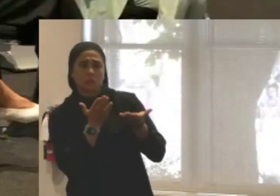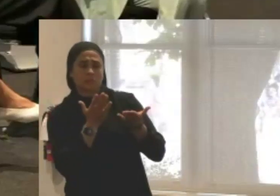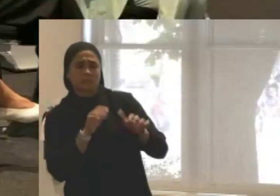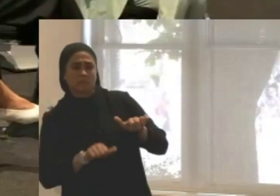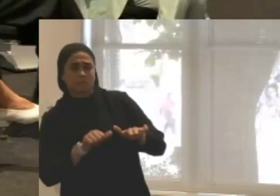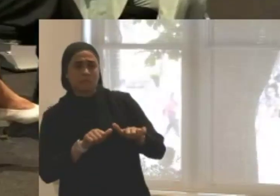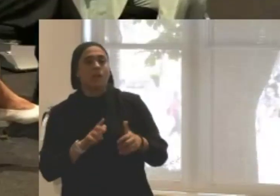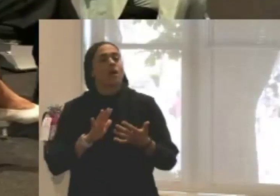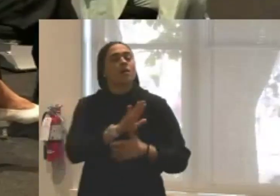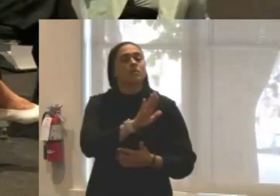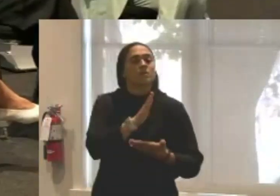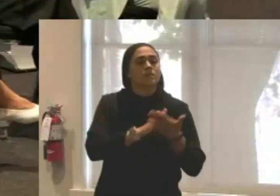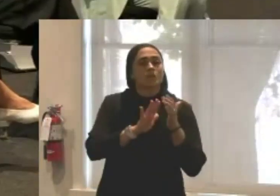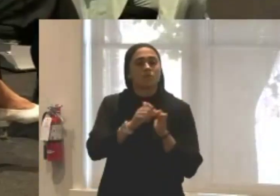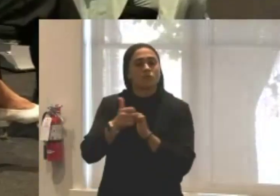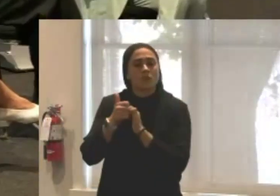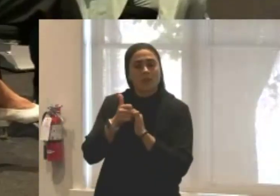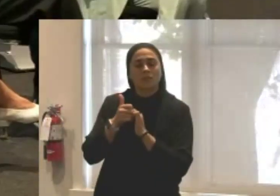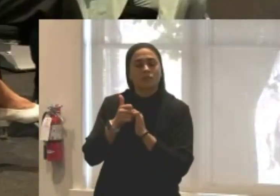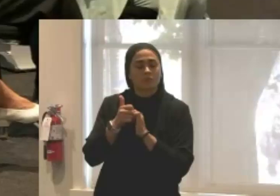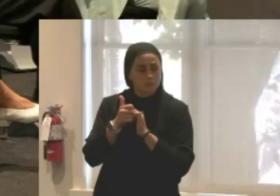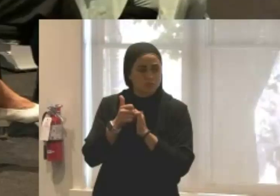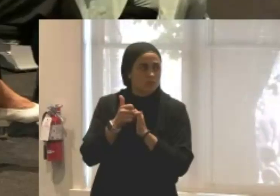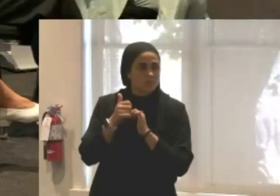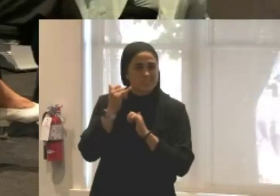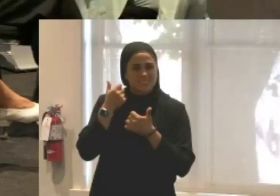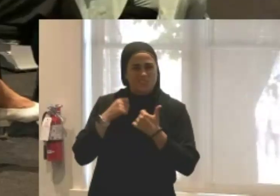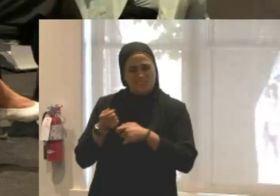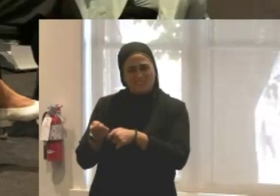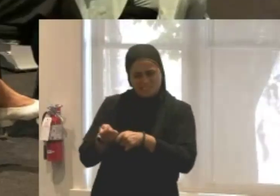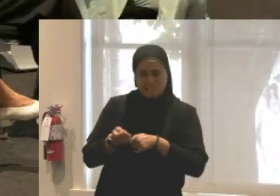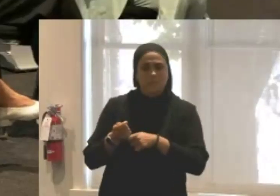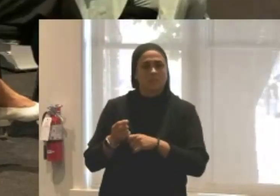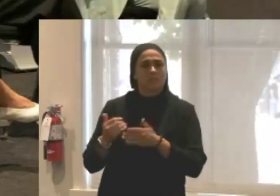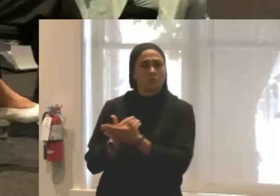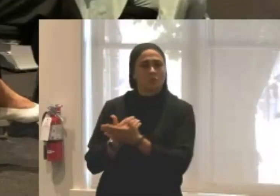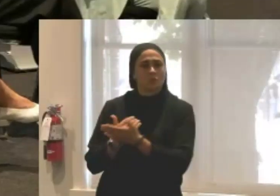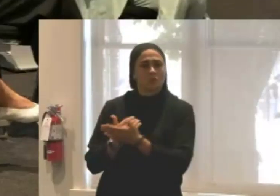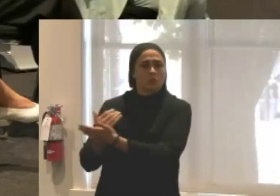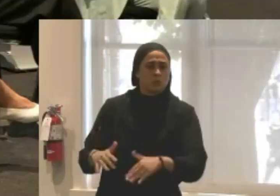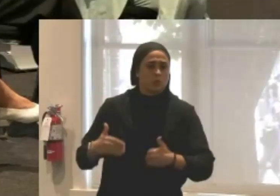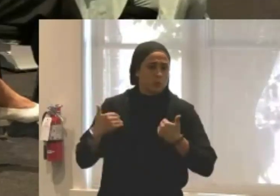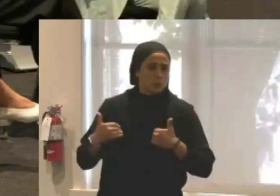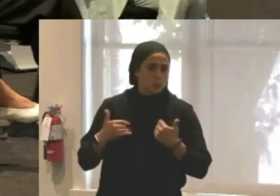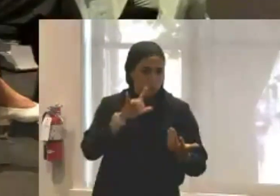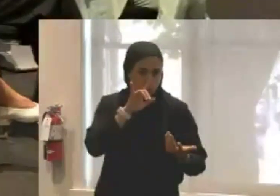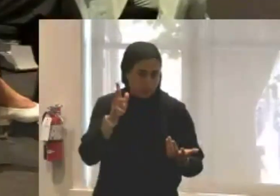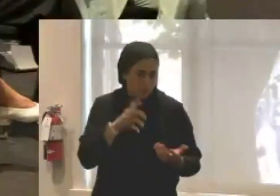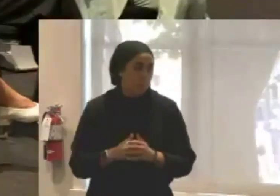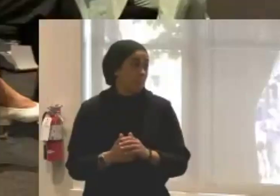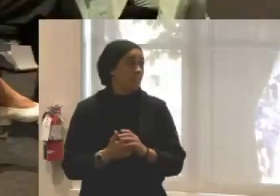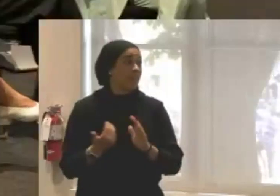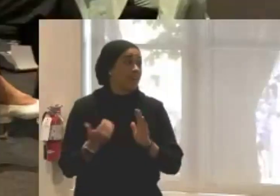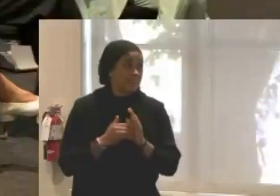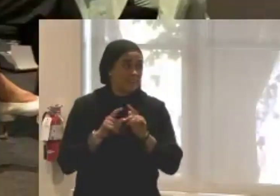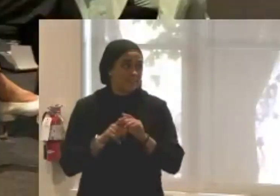are some challenges you have when trying to reach out to newcomer youth? And again, I